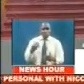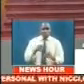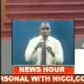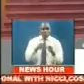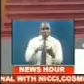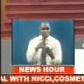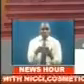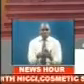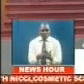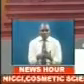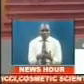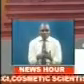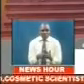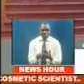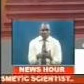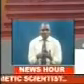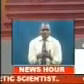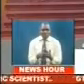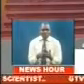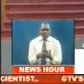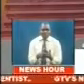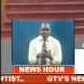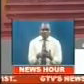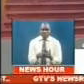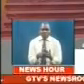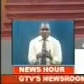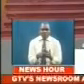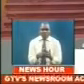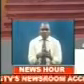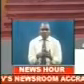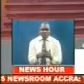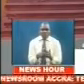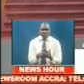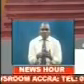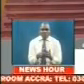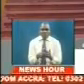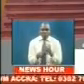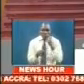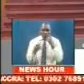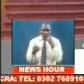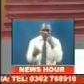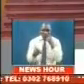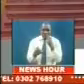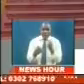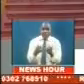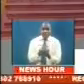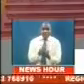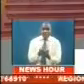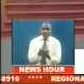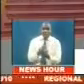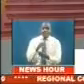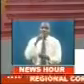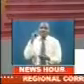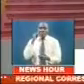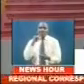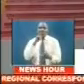program and we're directed to do certain things. But let me say again that Ghana yesterday is not the same as